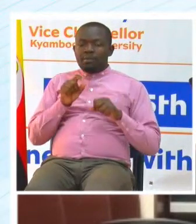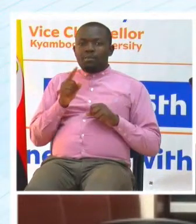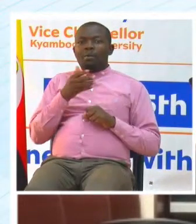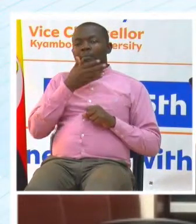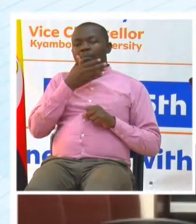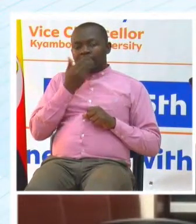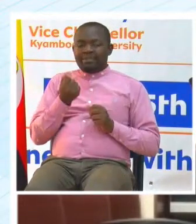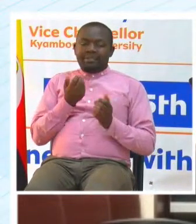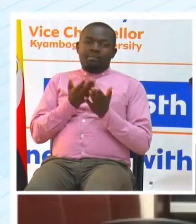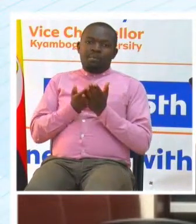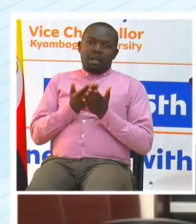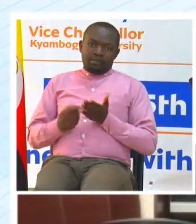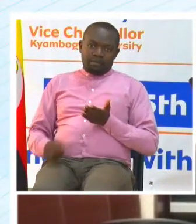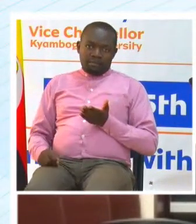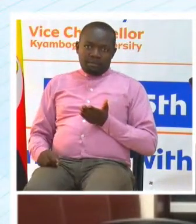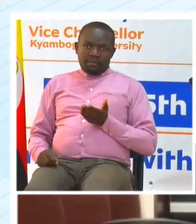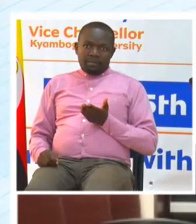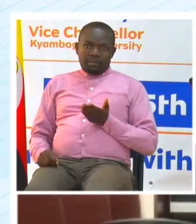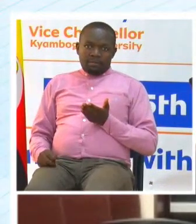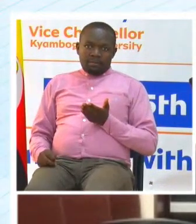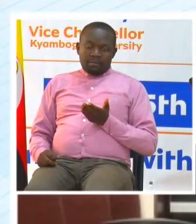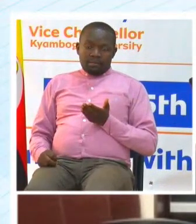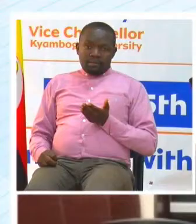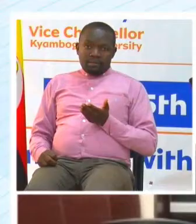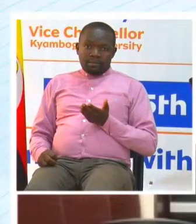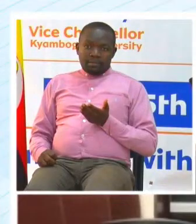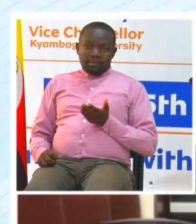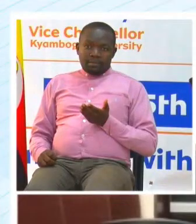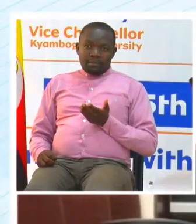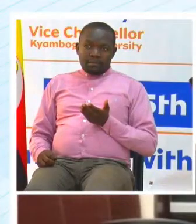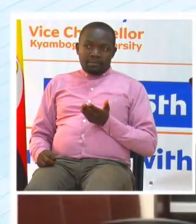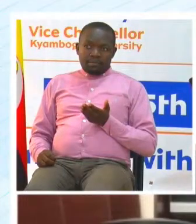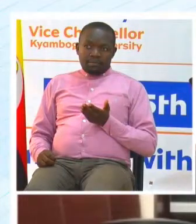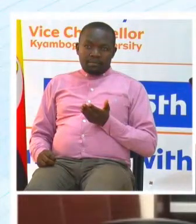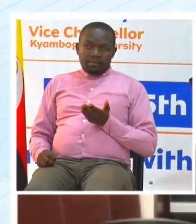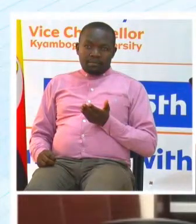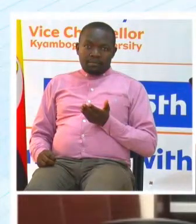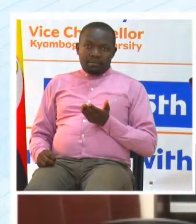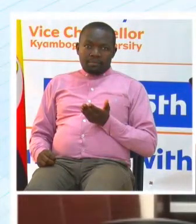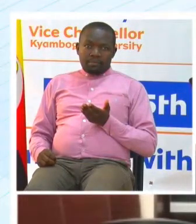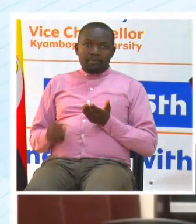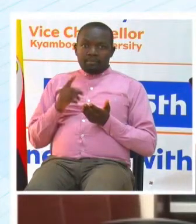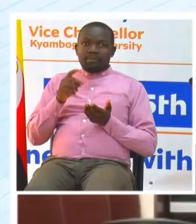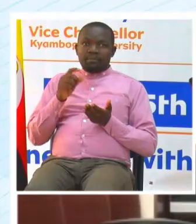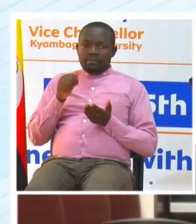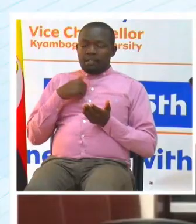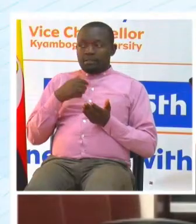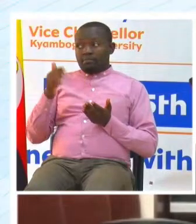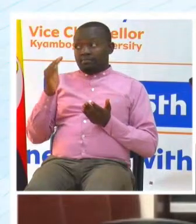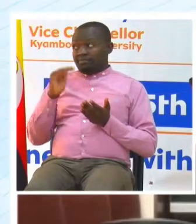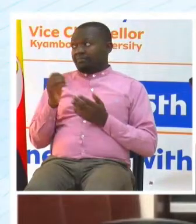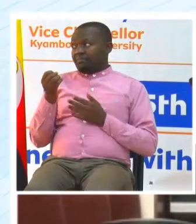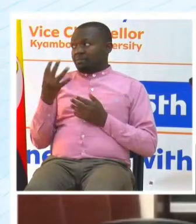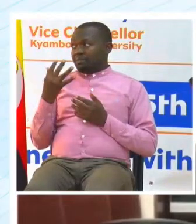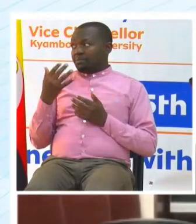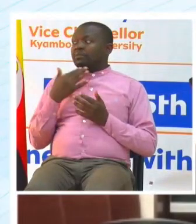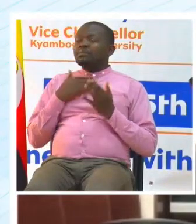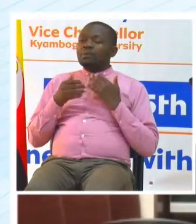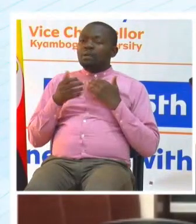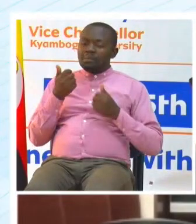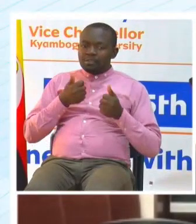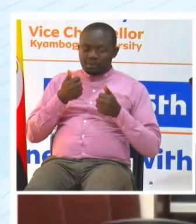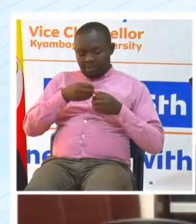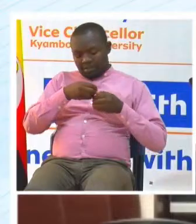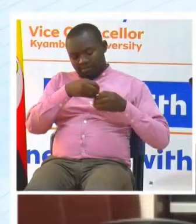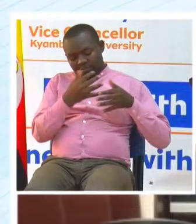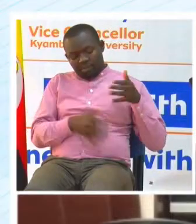applicants. And what do I mean to be one of the best applicants? I'll show it in my next slide. These are some of the requirements. You